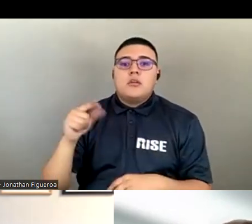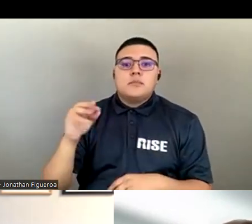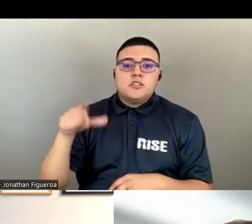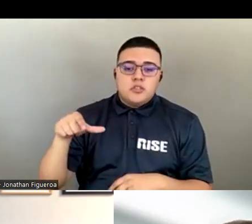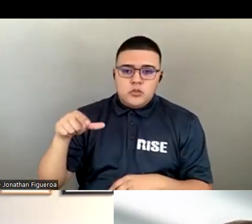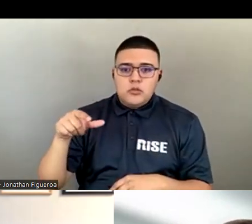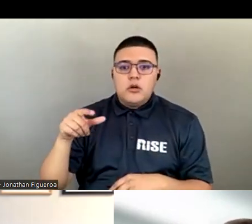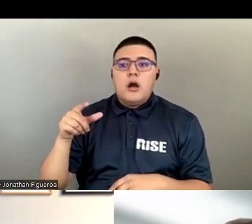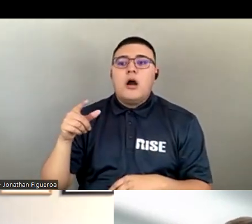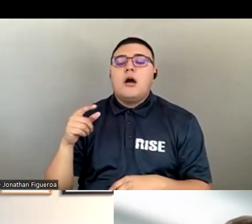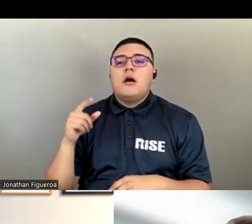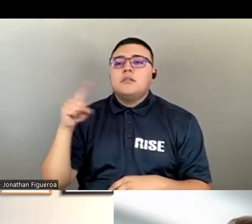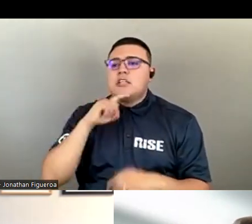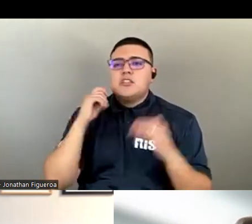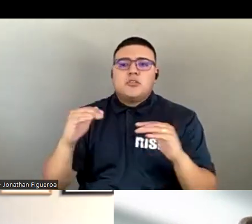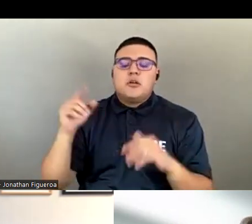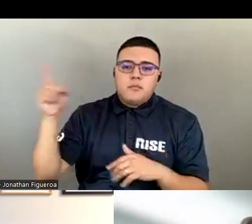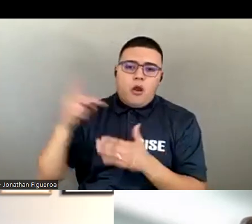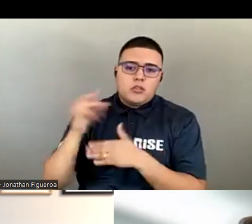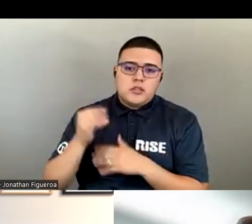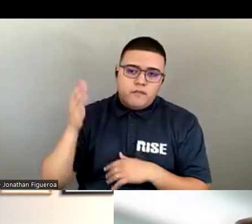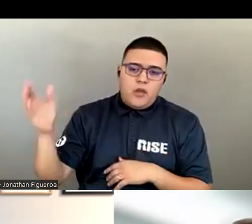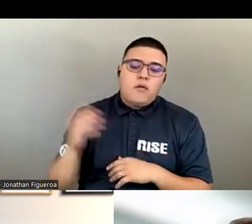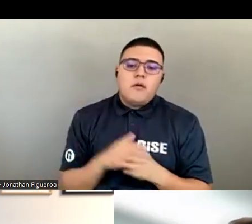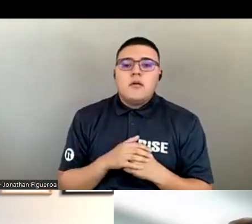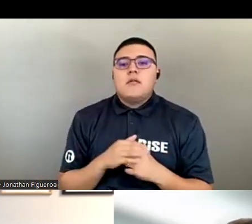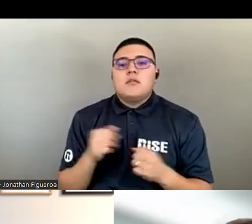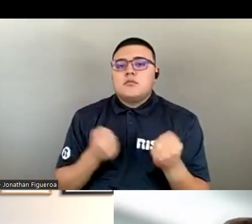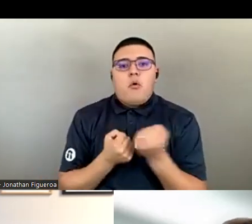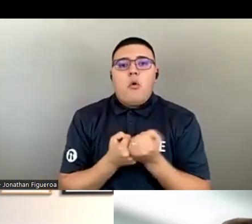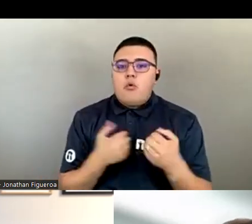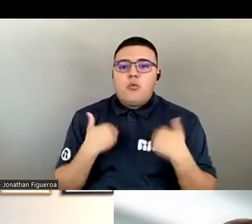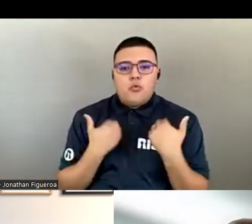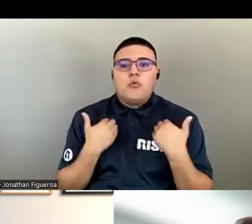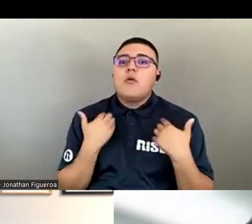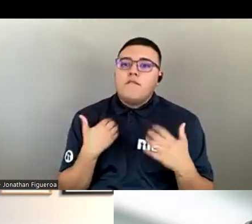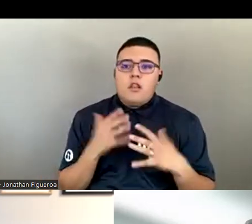Coachella. I know they have a lot of resources, and they support the youth there.